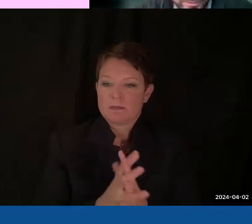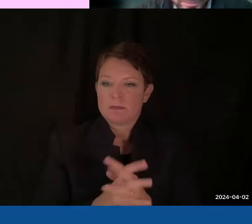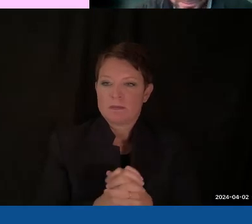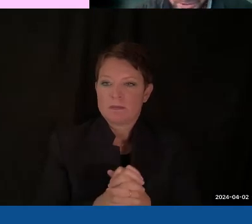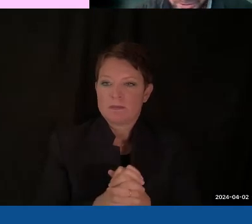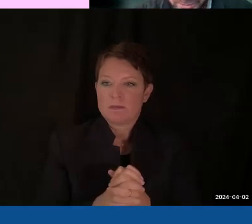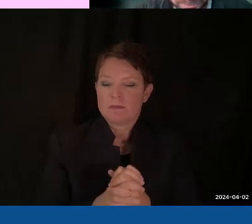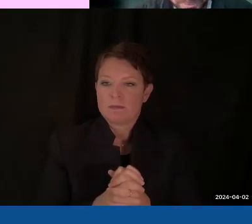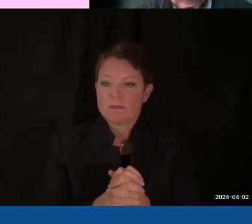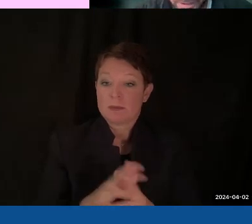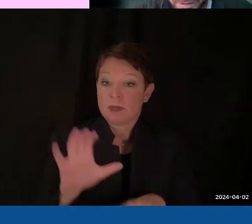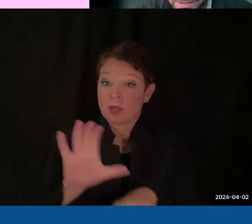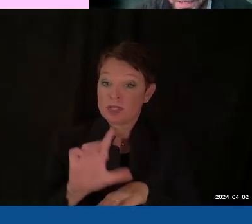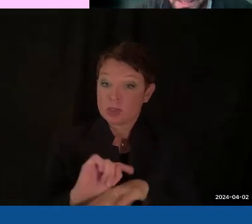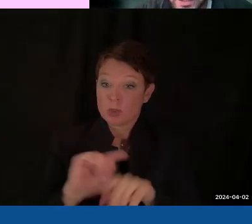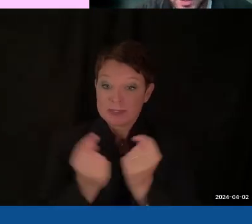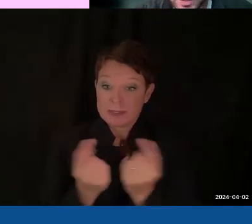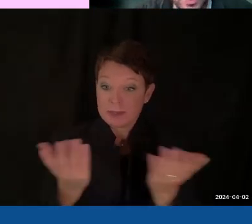Design consultant teams.